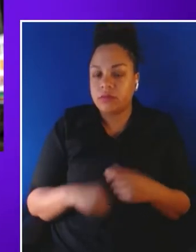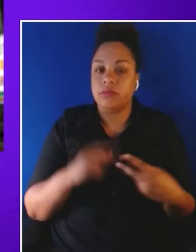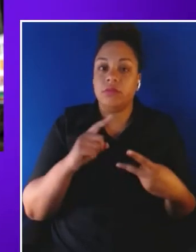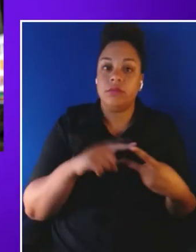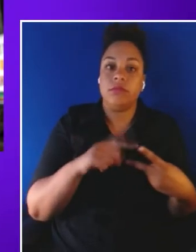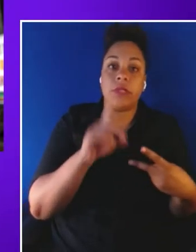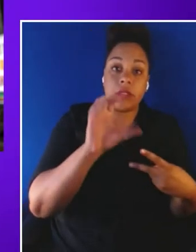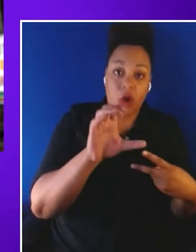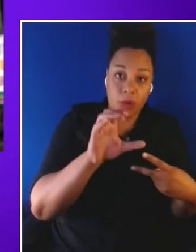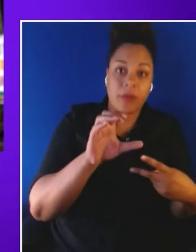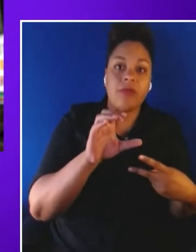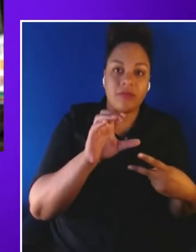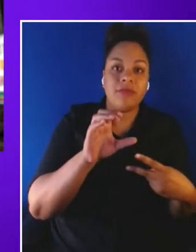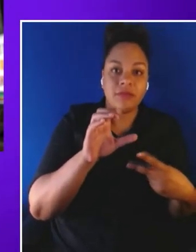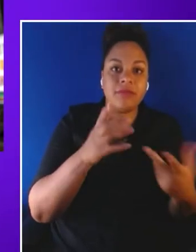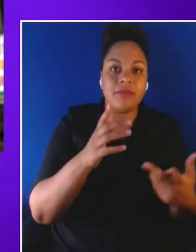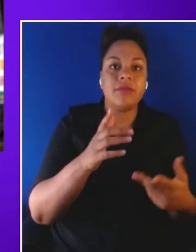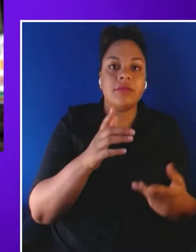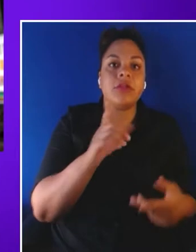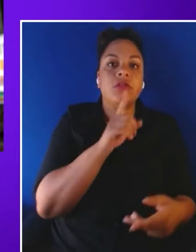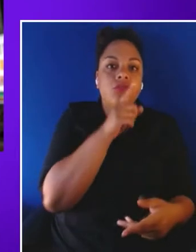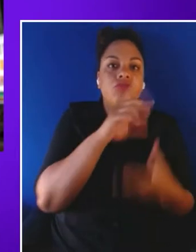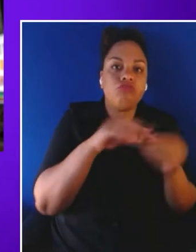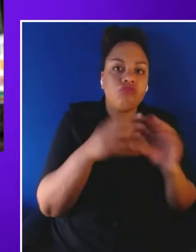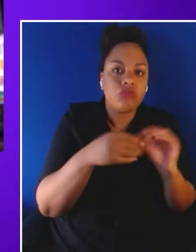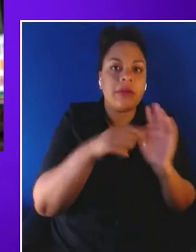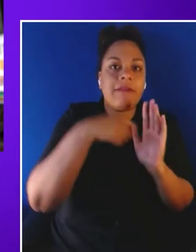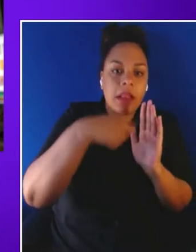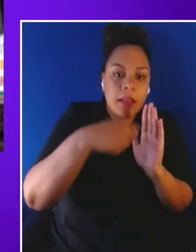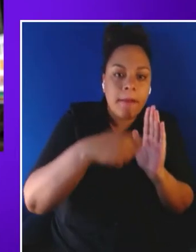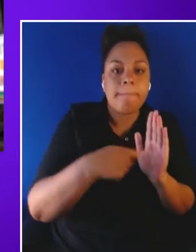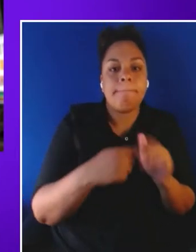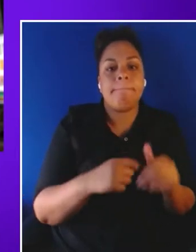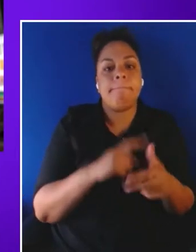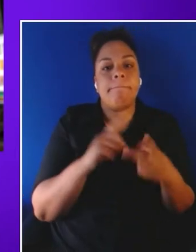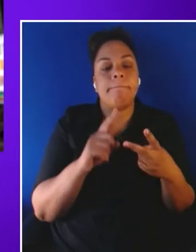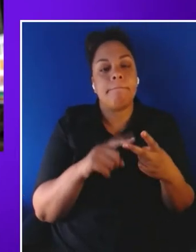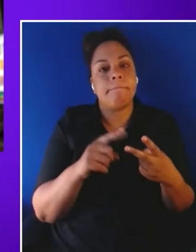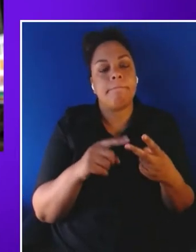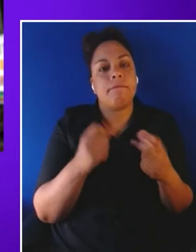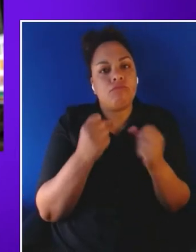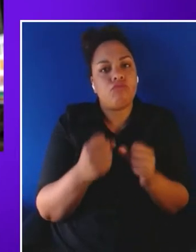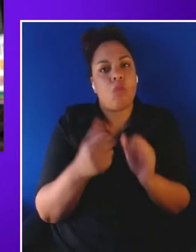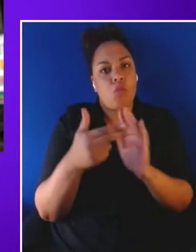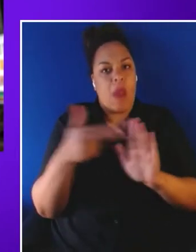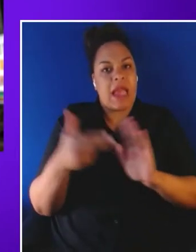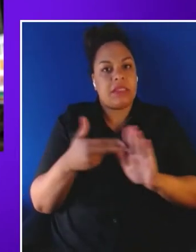fiction films, a lot of branded content for brands.